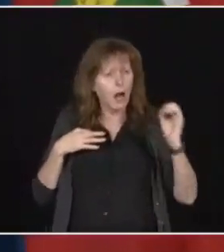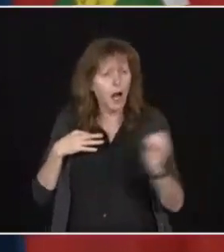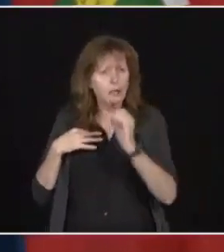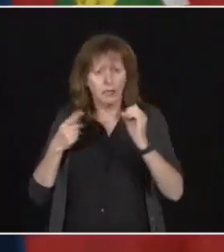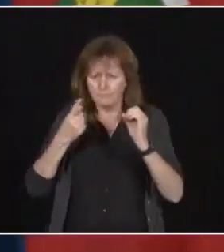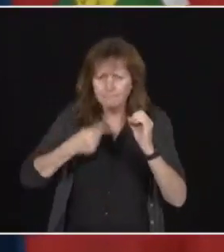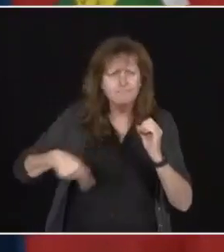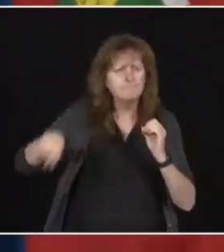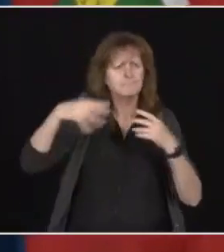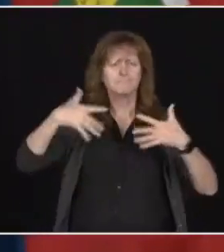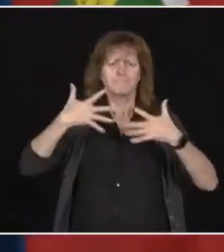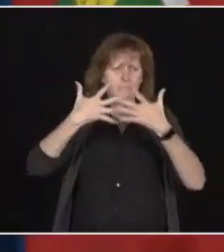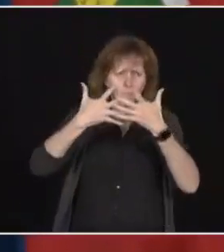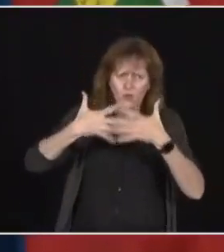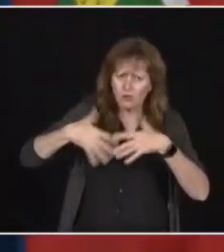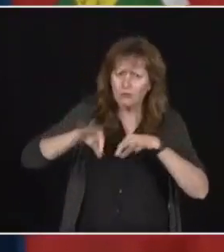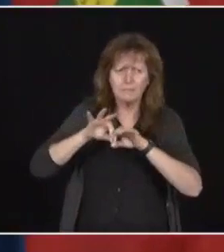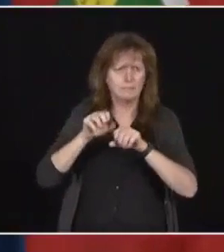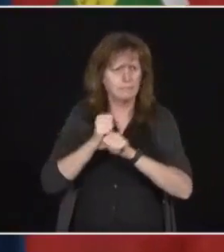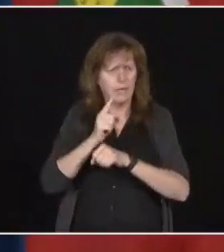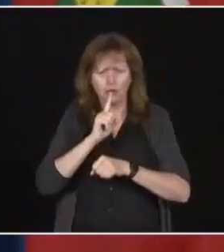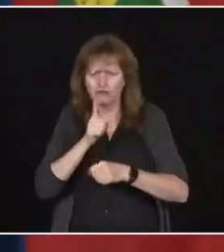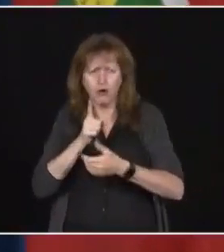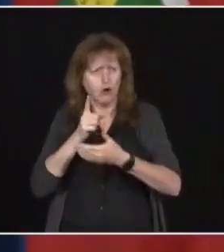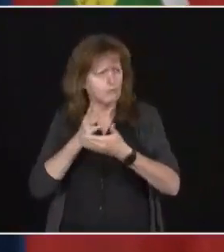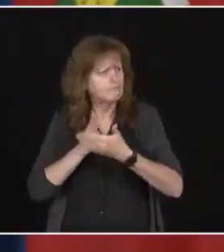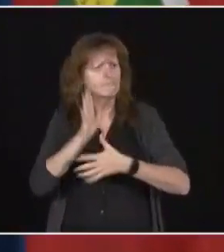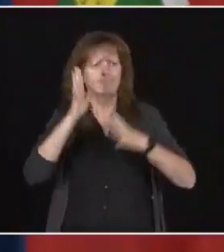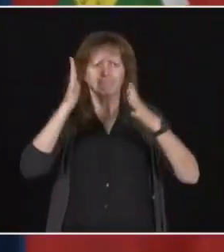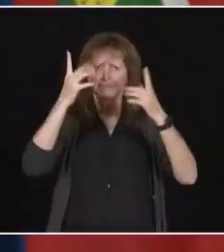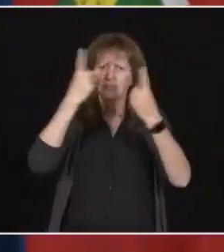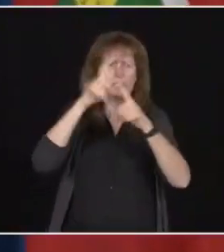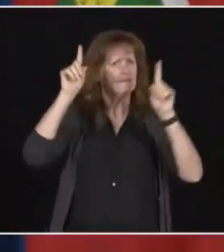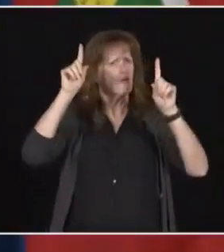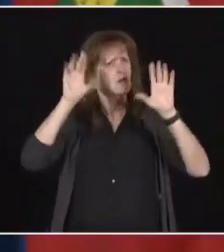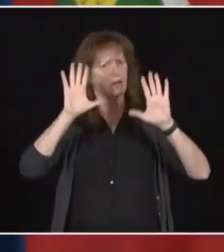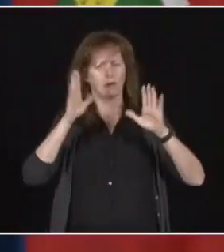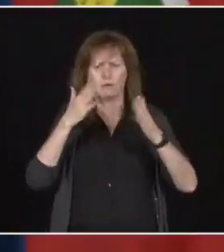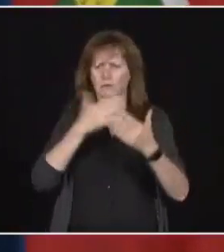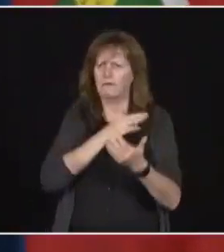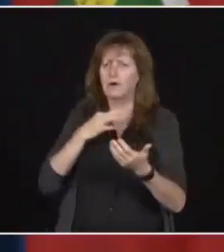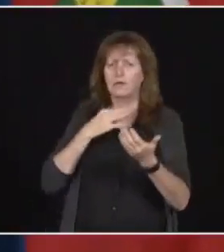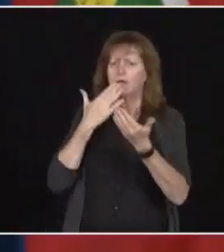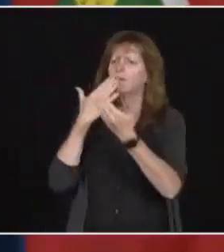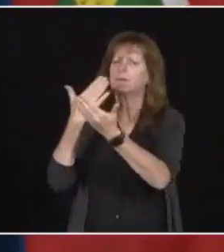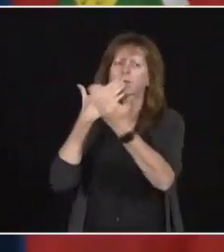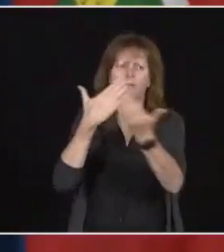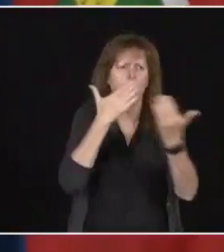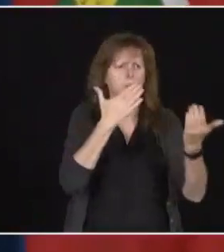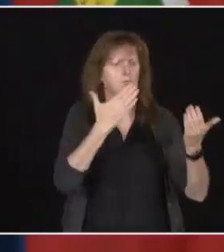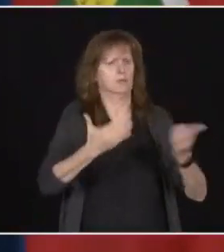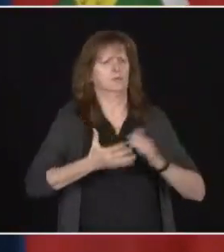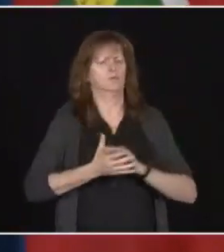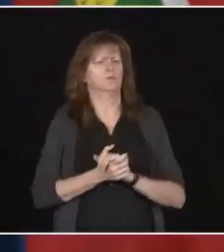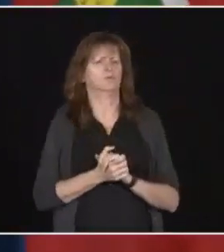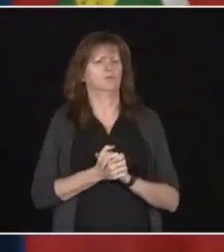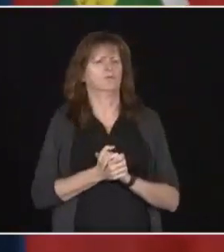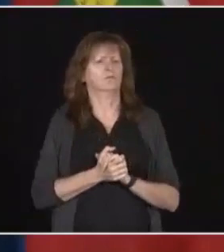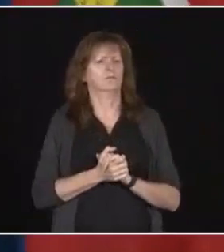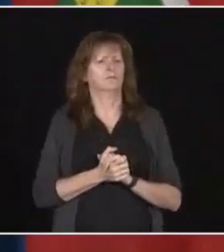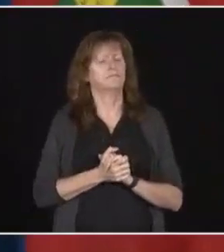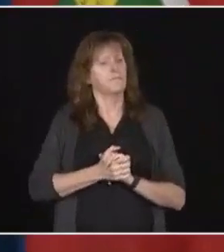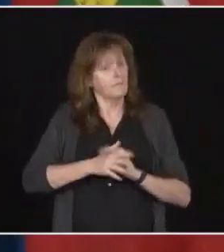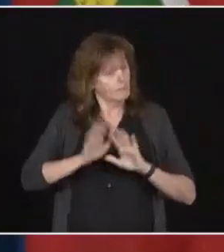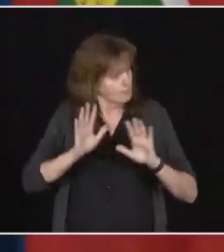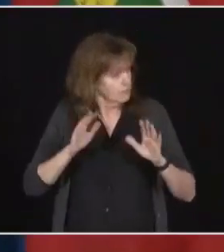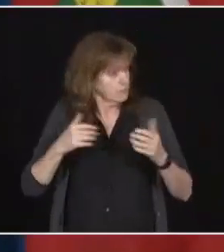done. So to our faculty, I offer you my greatest thanks. I'm very, very pleased to be able to